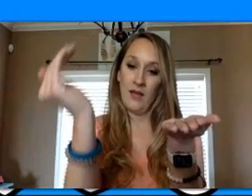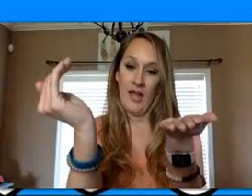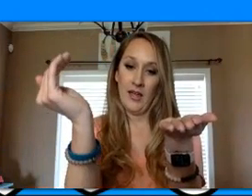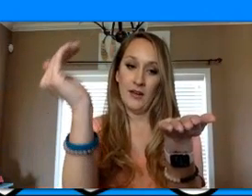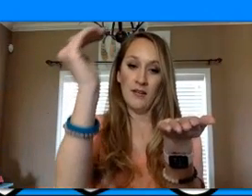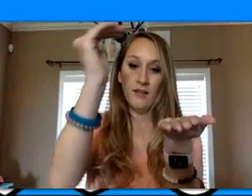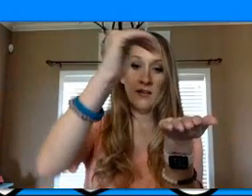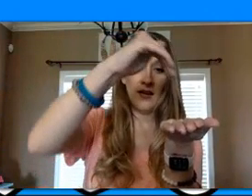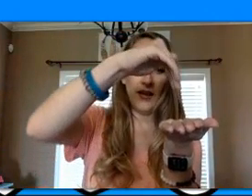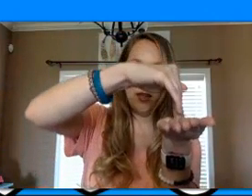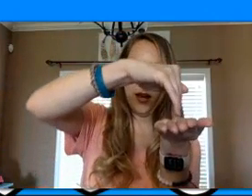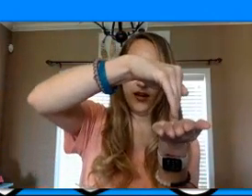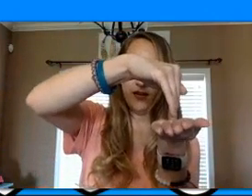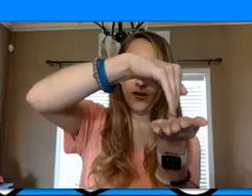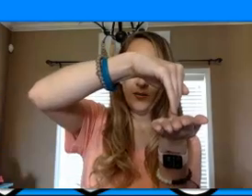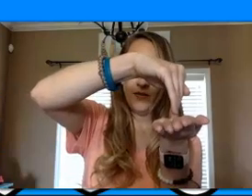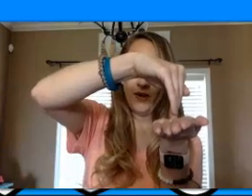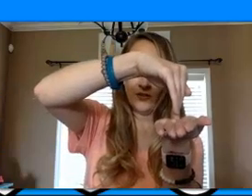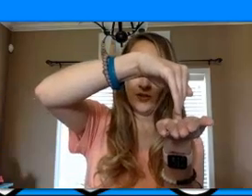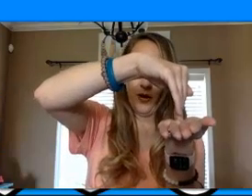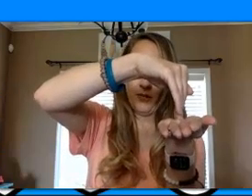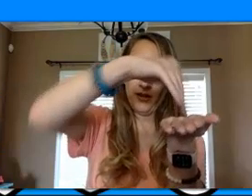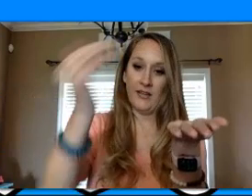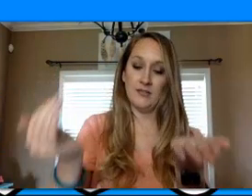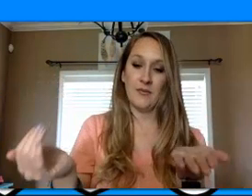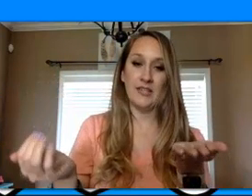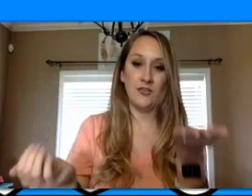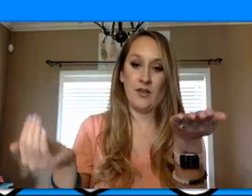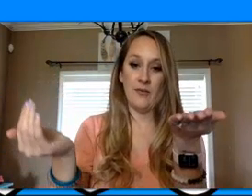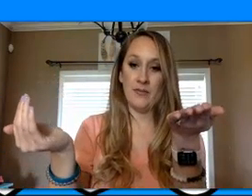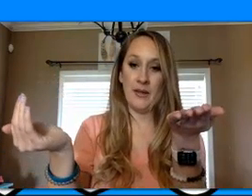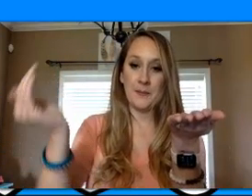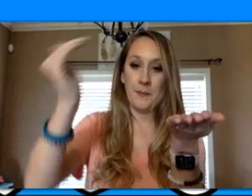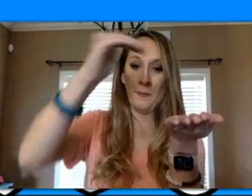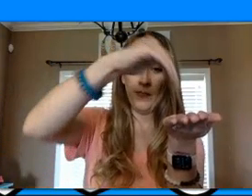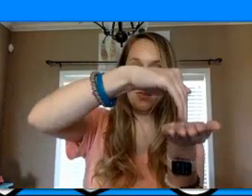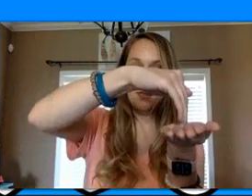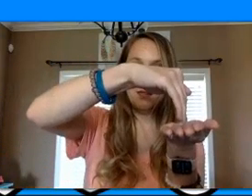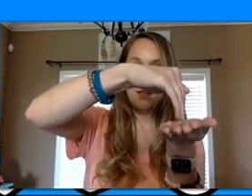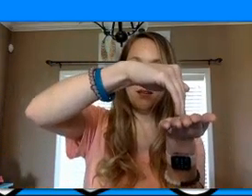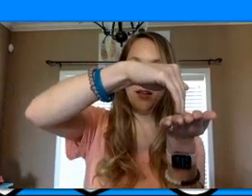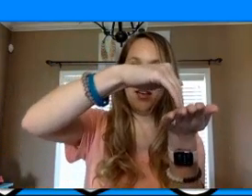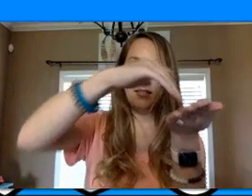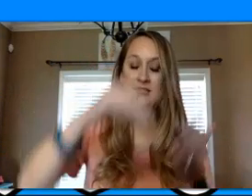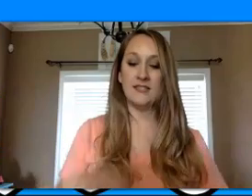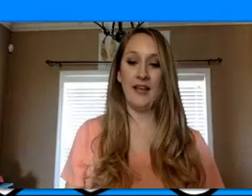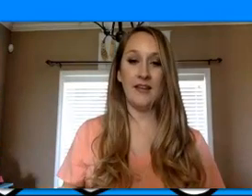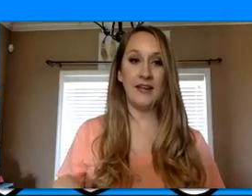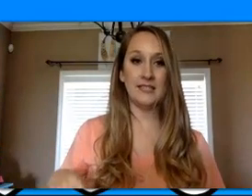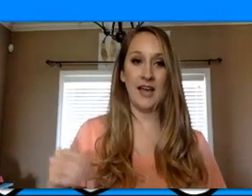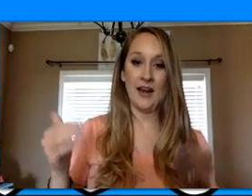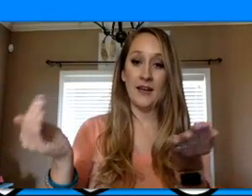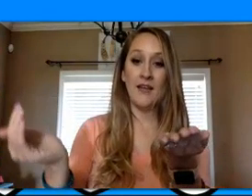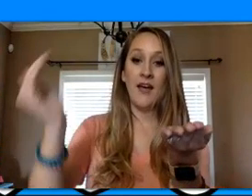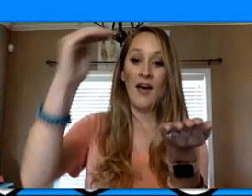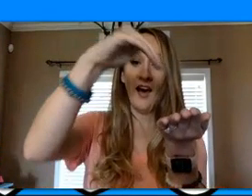cupping hand and then move it over to your palm like this. Okay, so do that with me. And let's say it